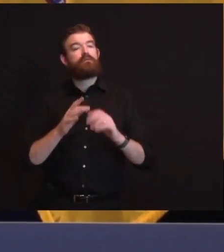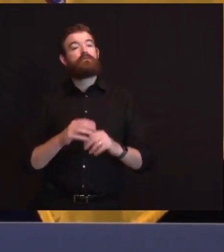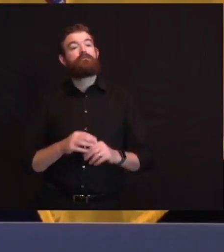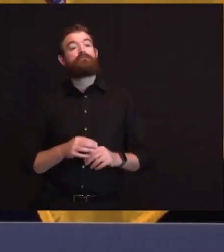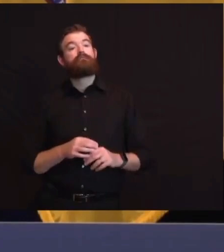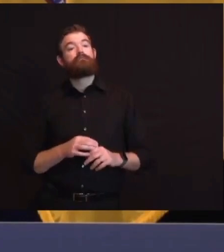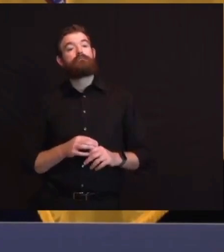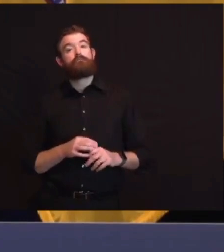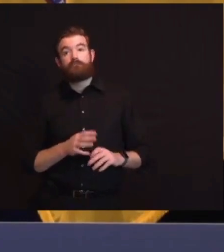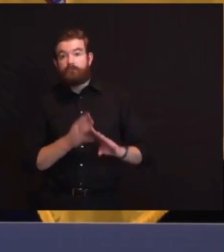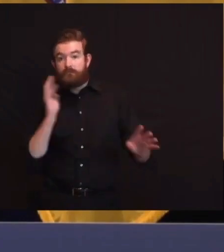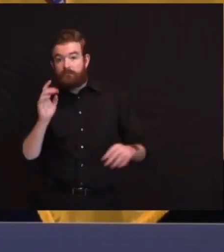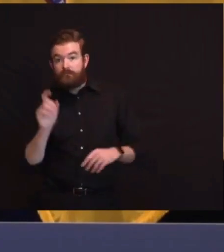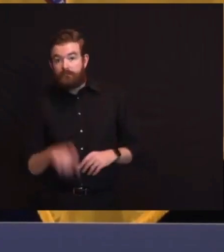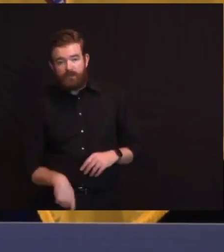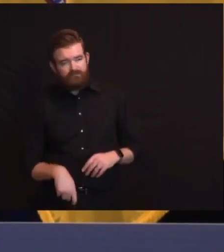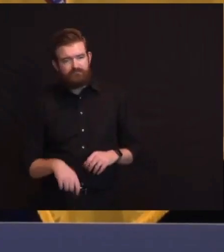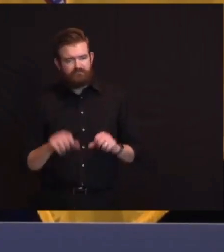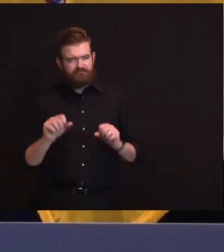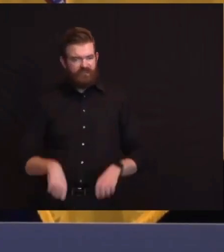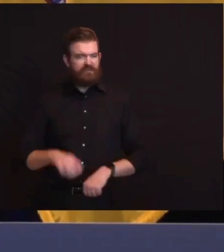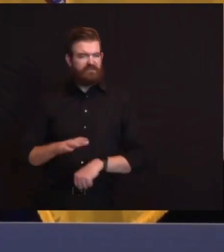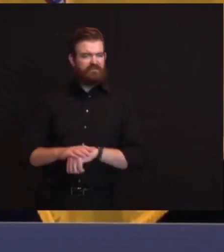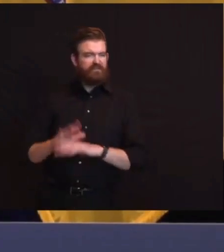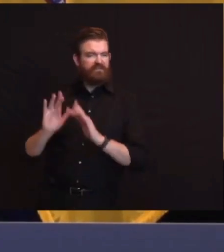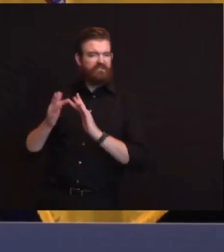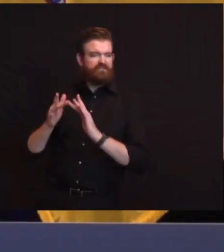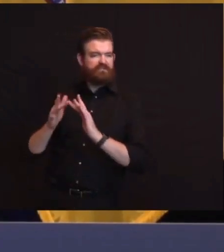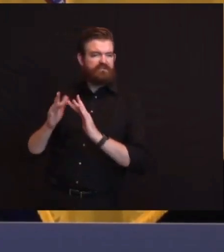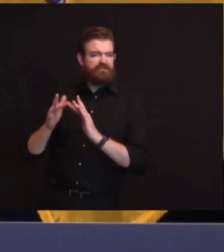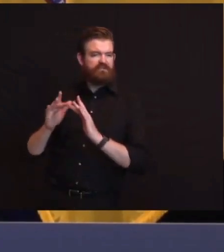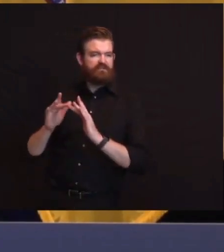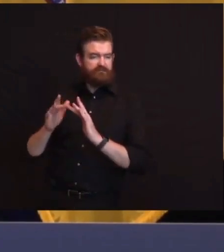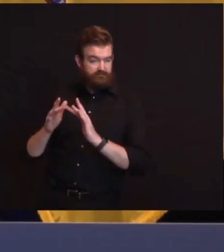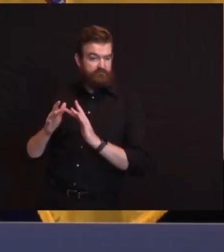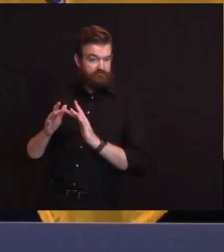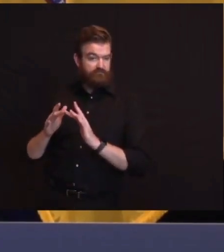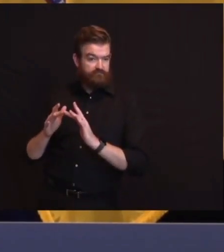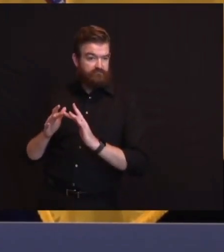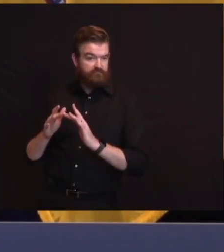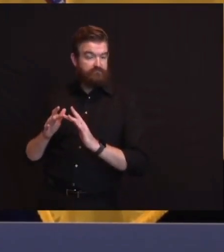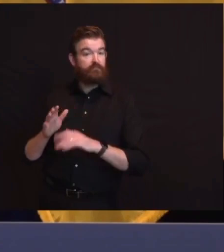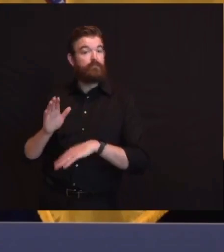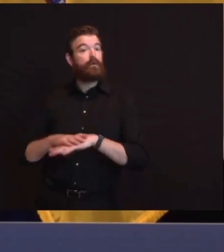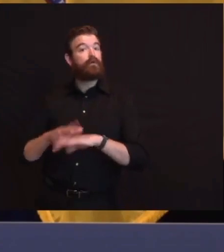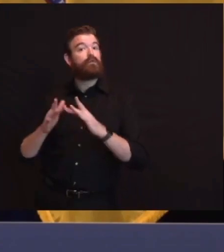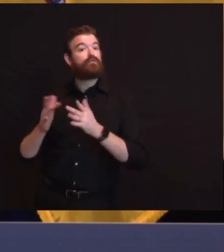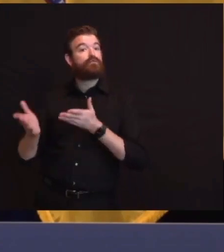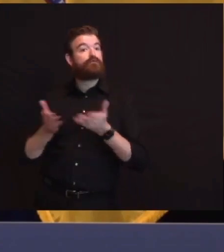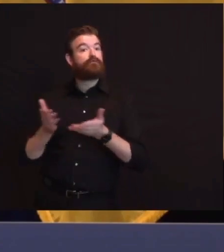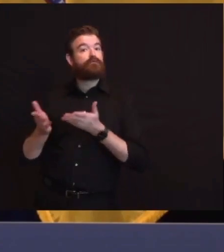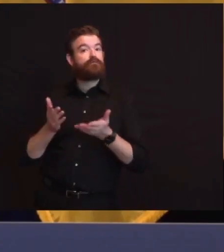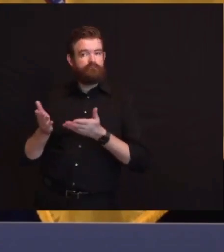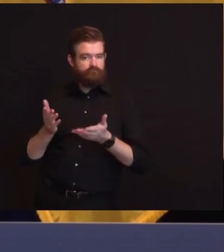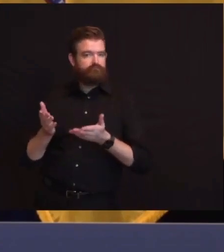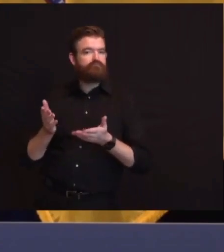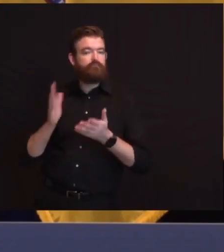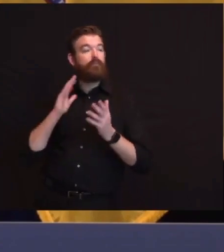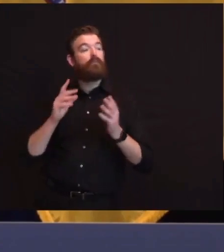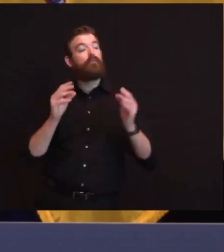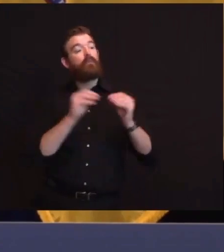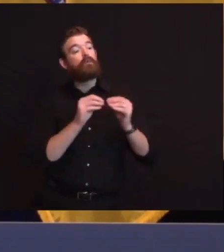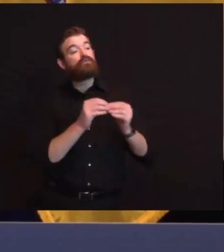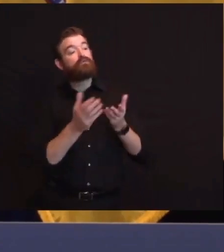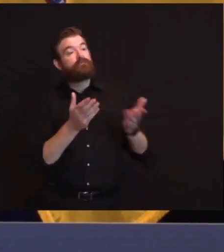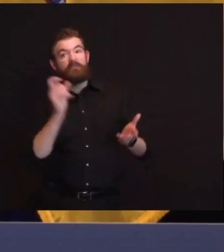in person. And what you can do online, that list is going to grow. So watch that space. Fourthly,